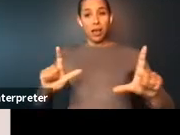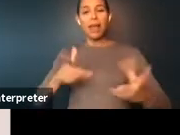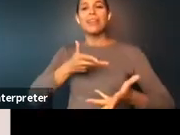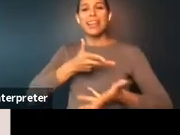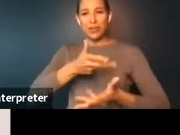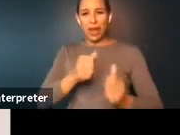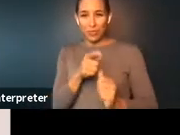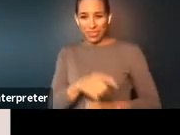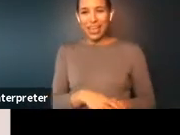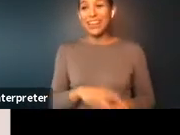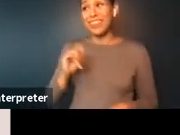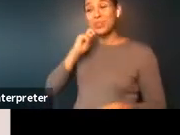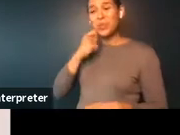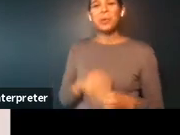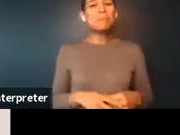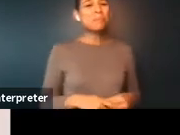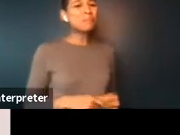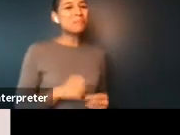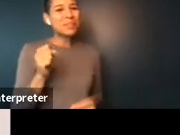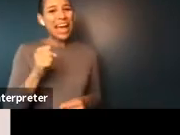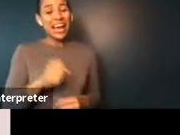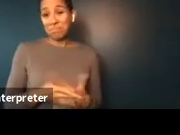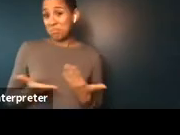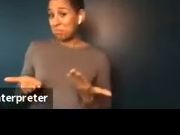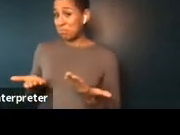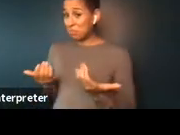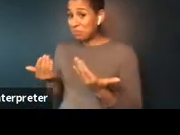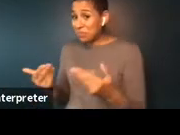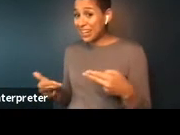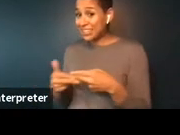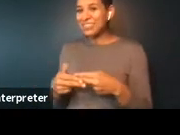cool. Um, I don't know if you want to go to the next.